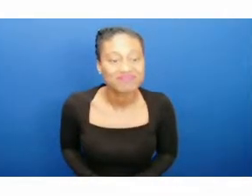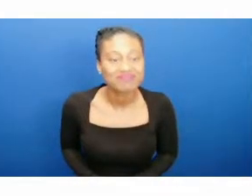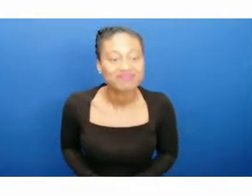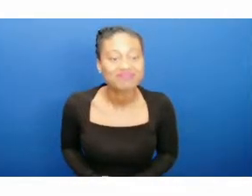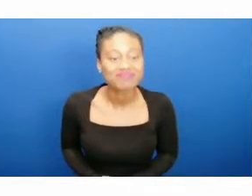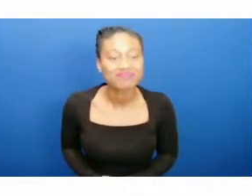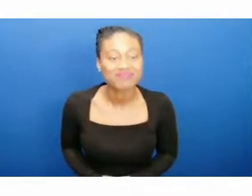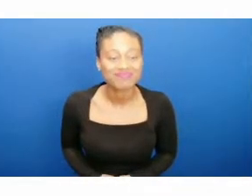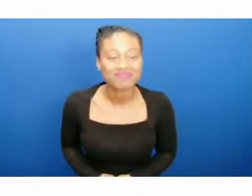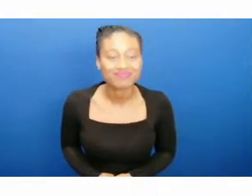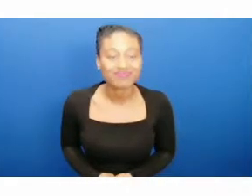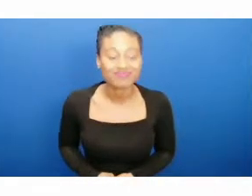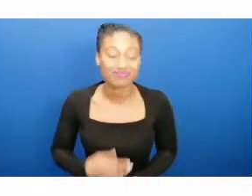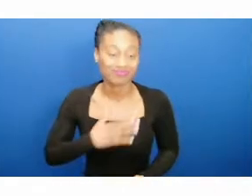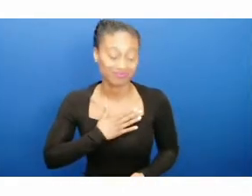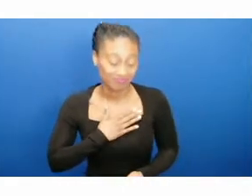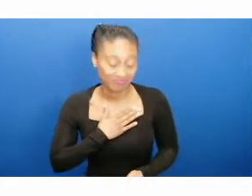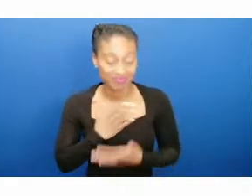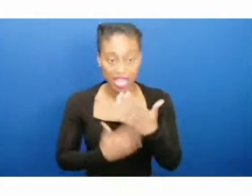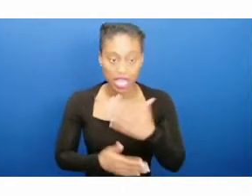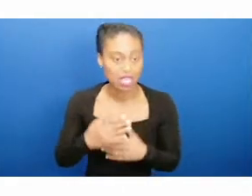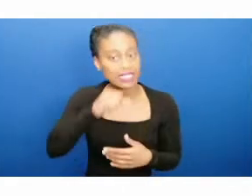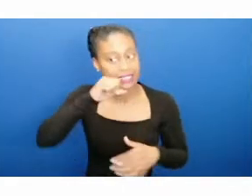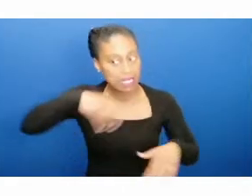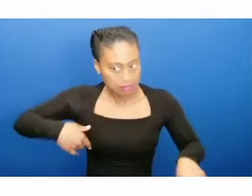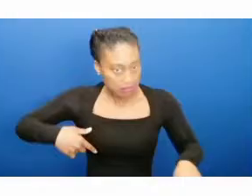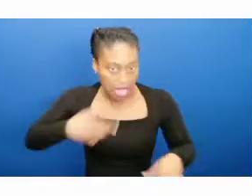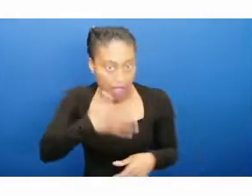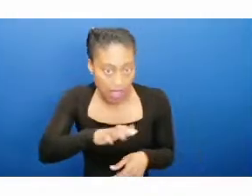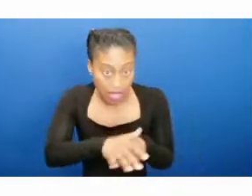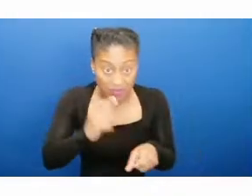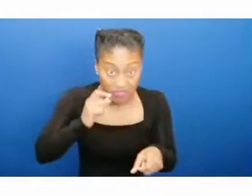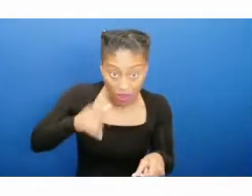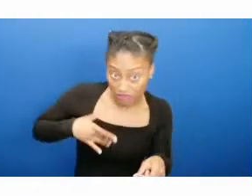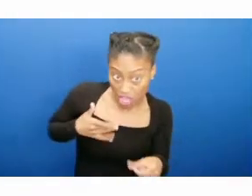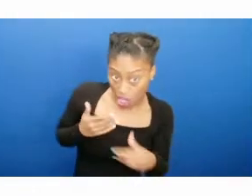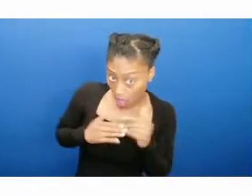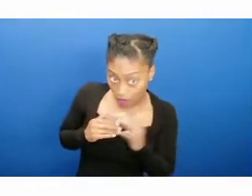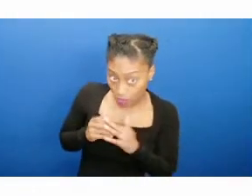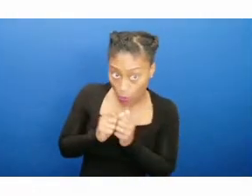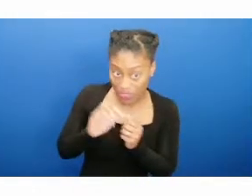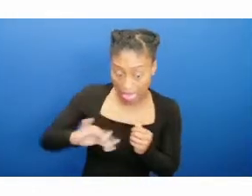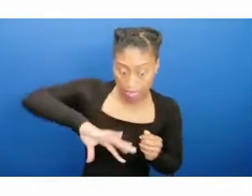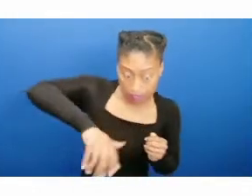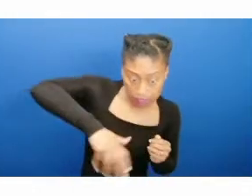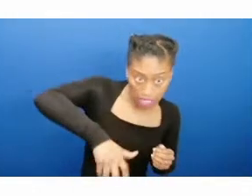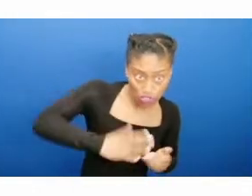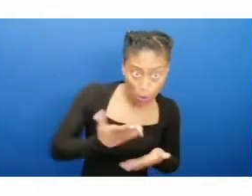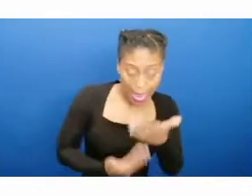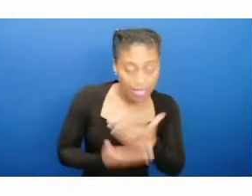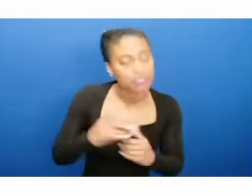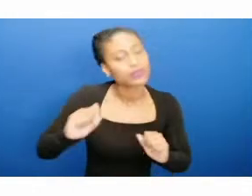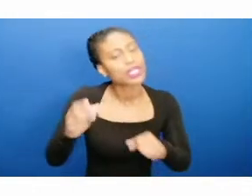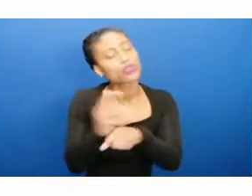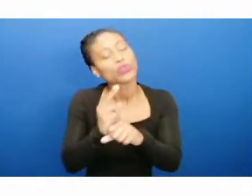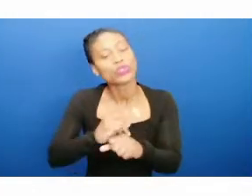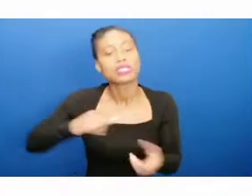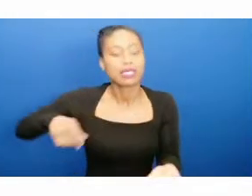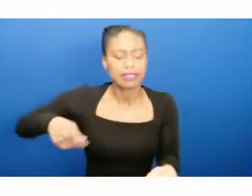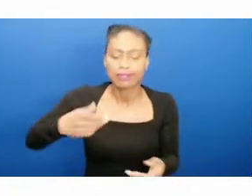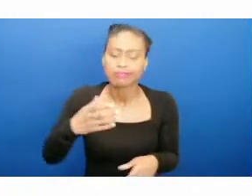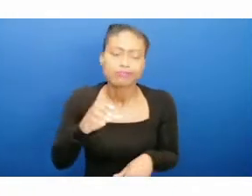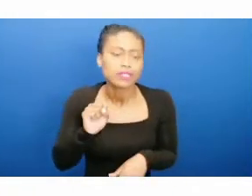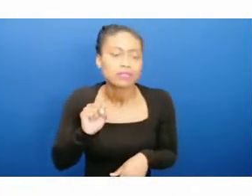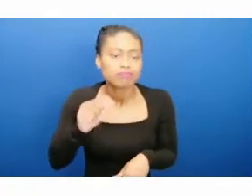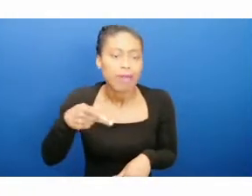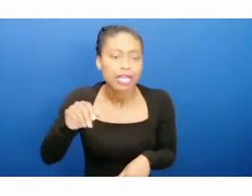So I'm just taking my hand. The pan is not too hot yet, but if you don't feel comfortable doing this, you can use a spatula or a fork just to move